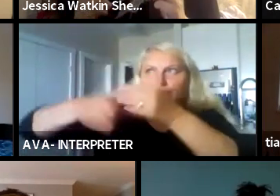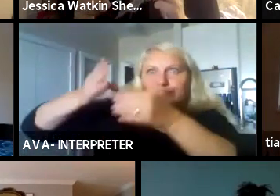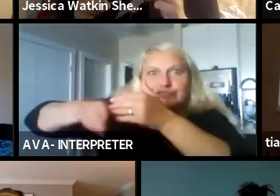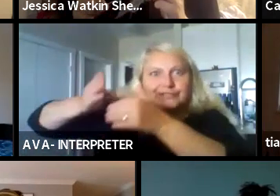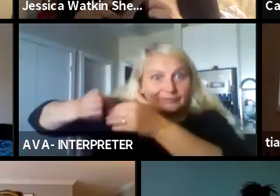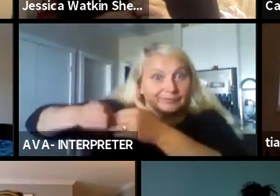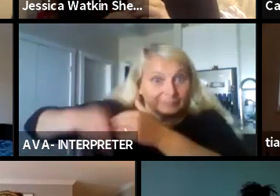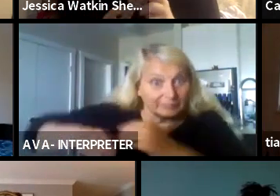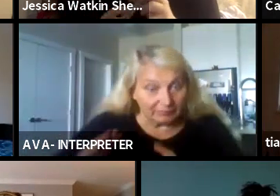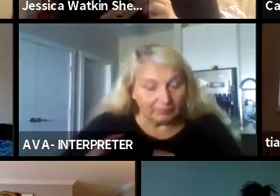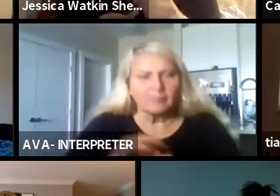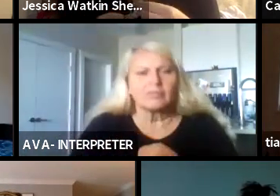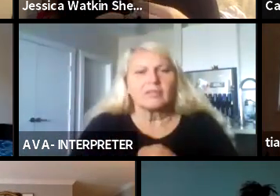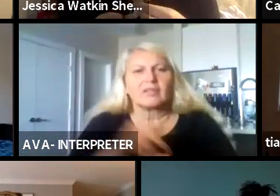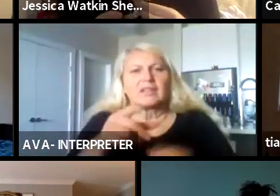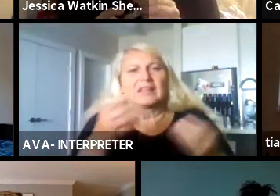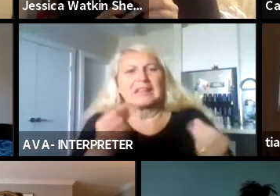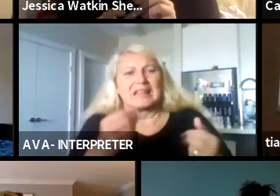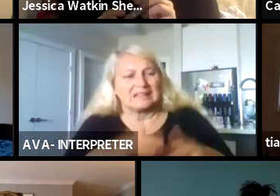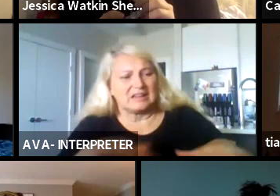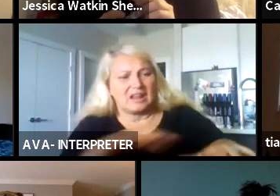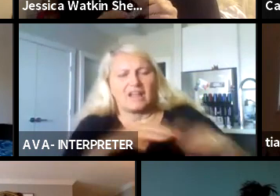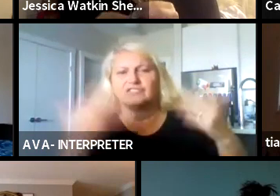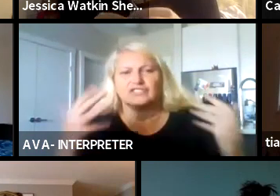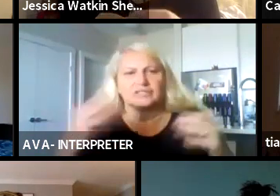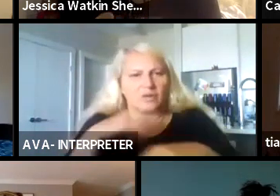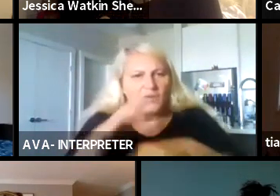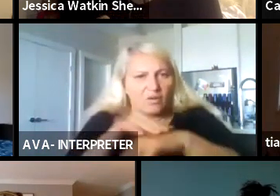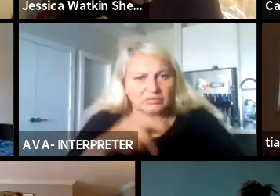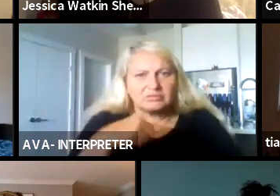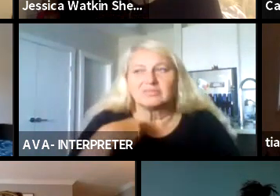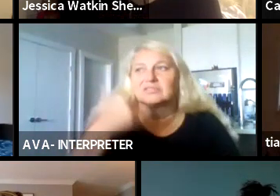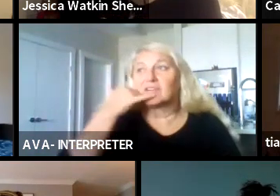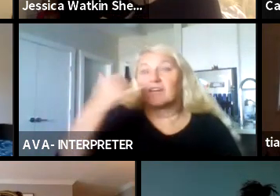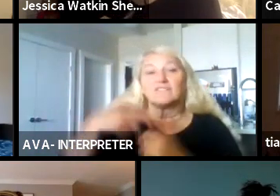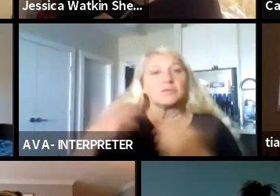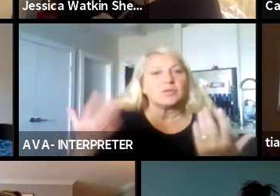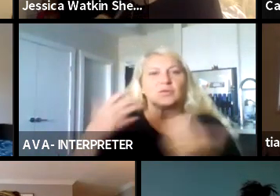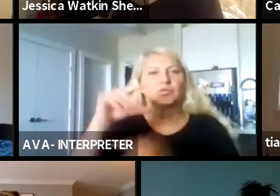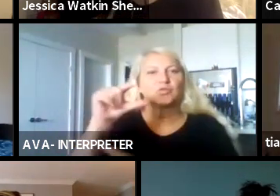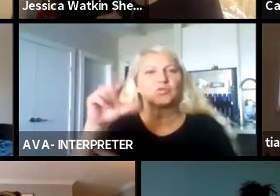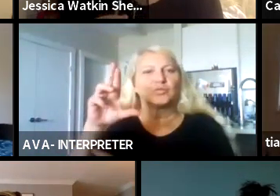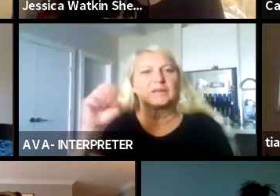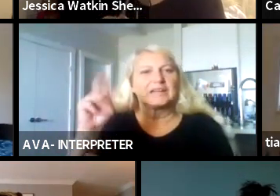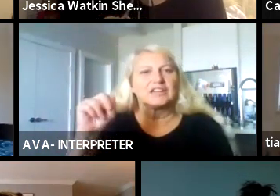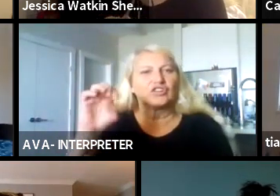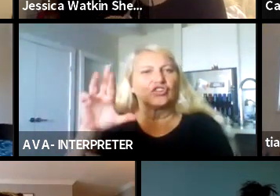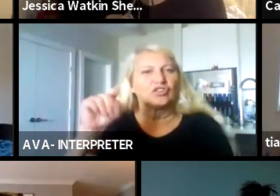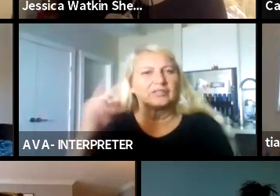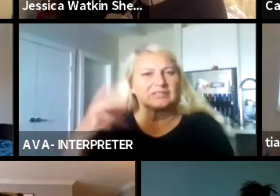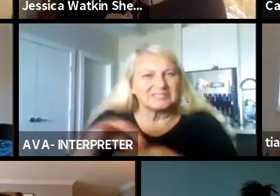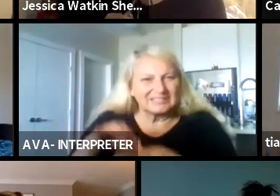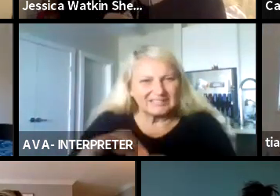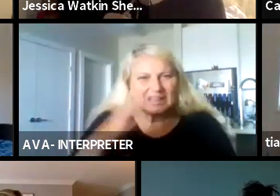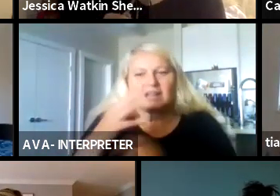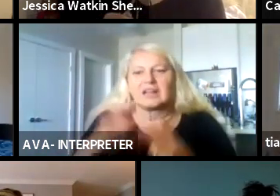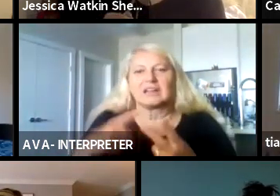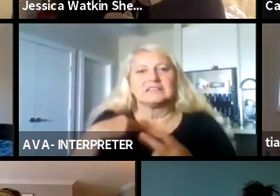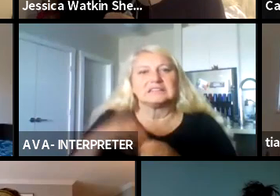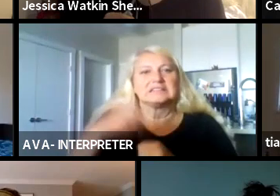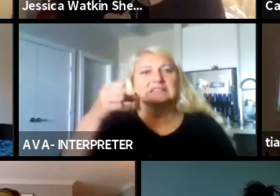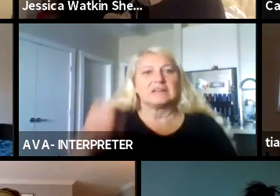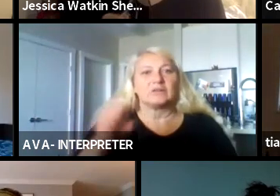The land, I already told you about where I'm calling from, Green Earth Reservation of Catawba Nation, down in the southeastern so-called